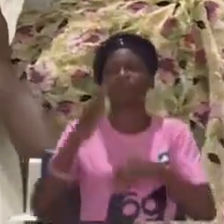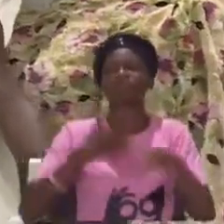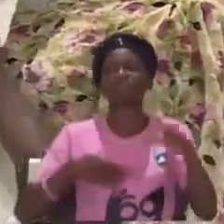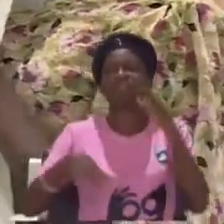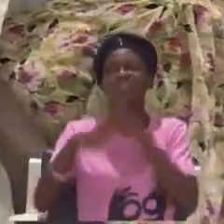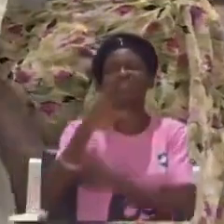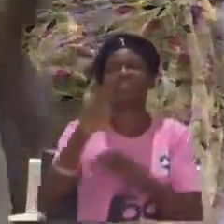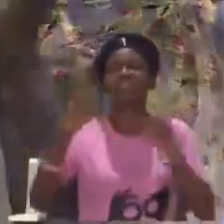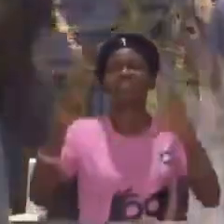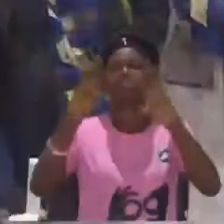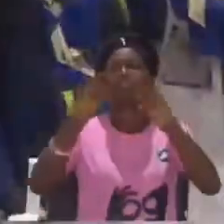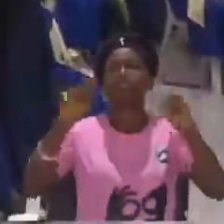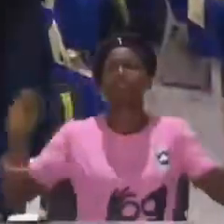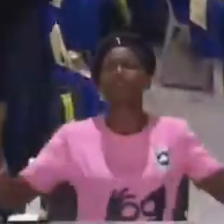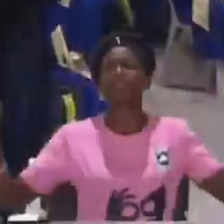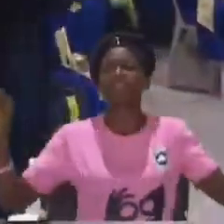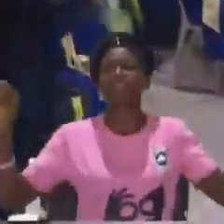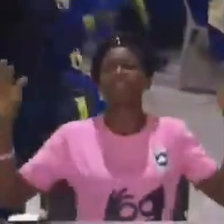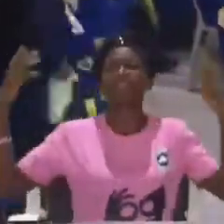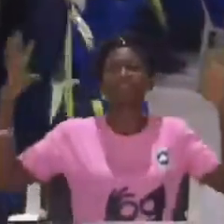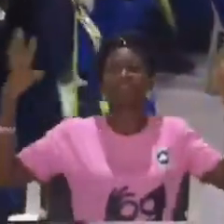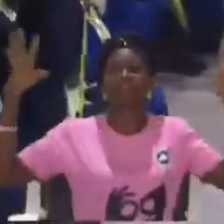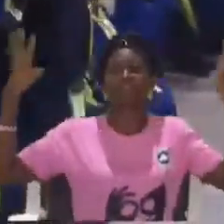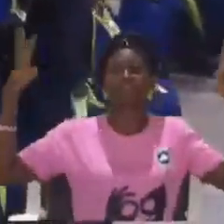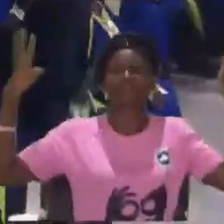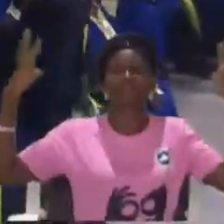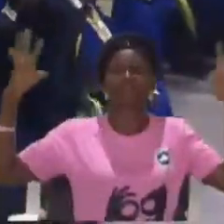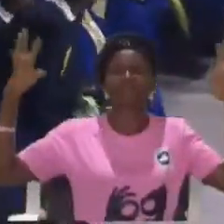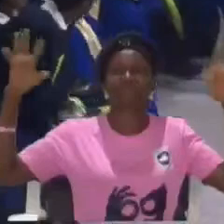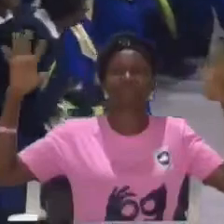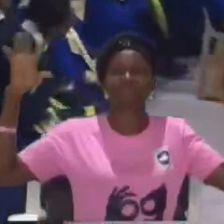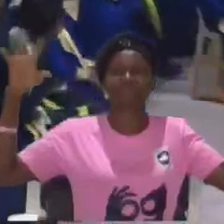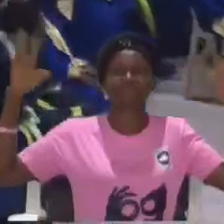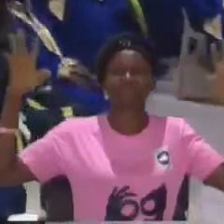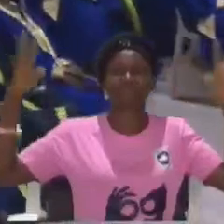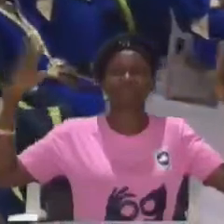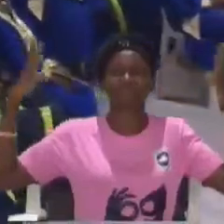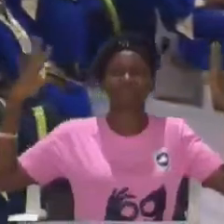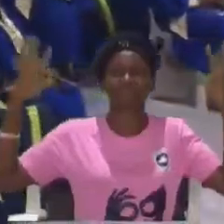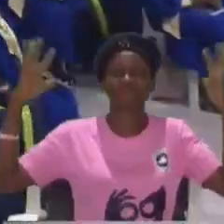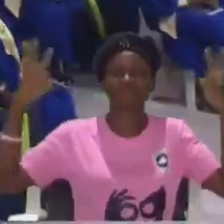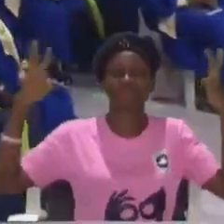Oh, my God. Wow.